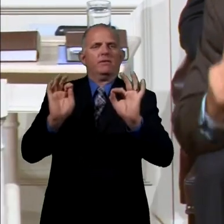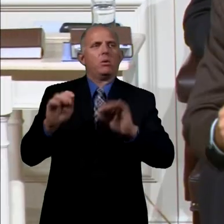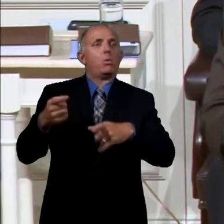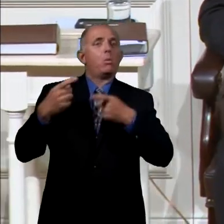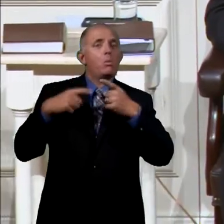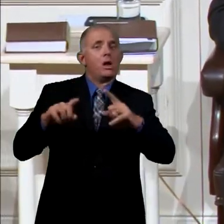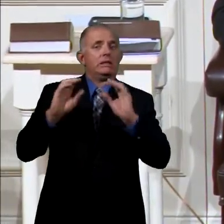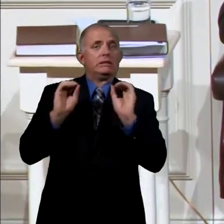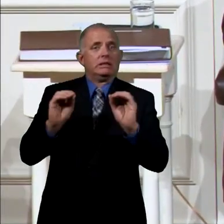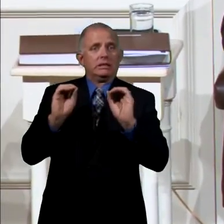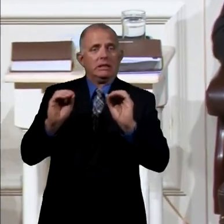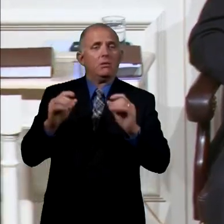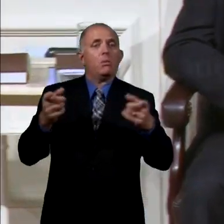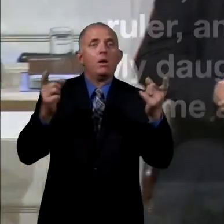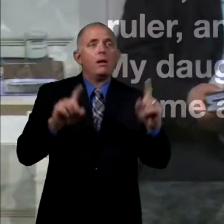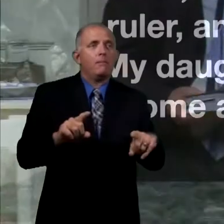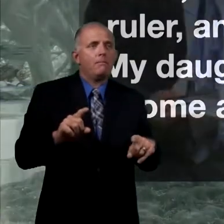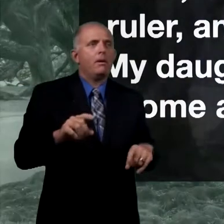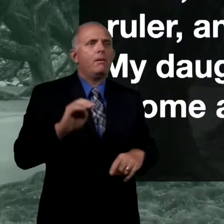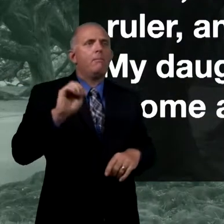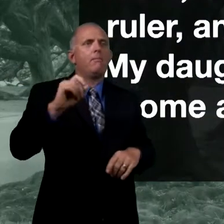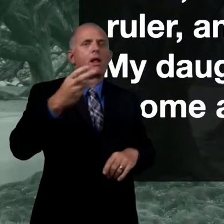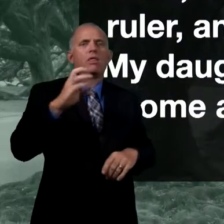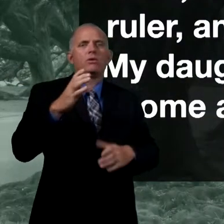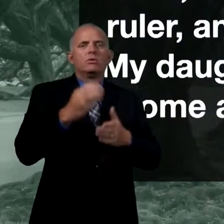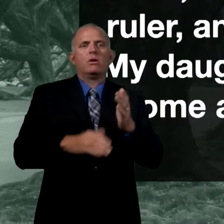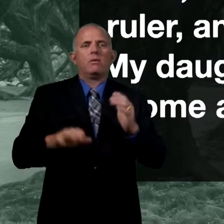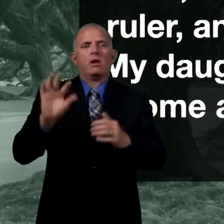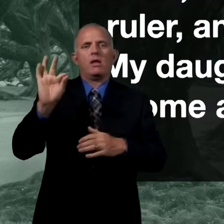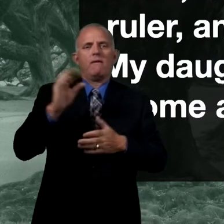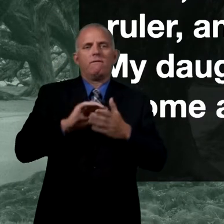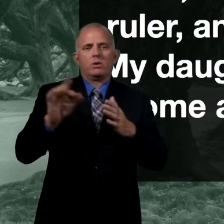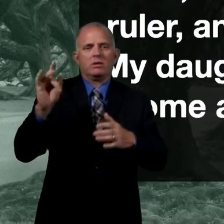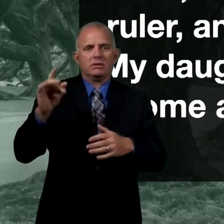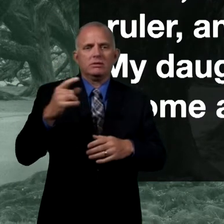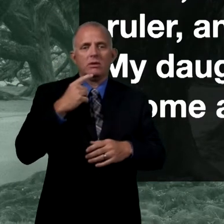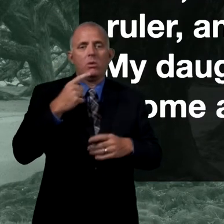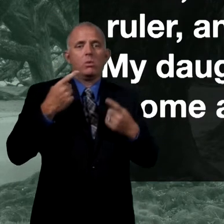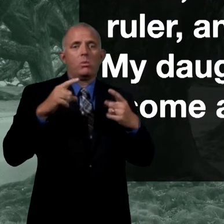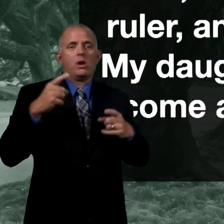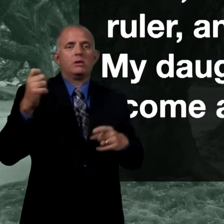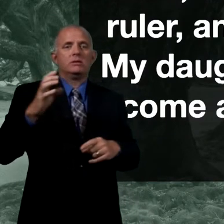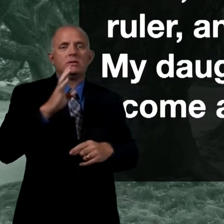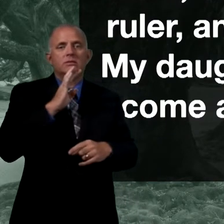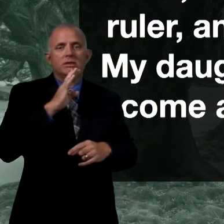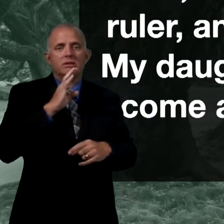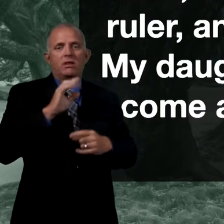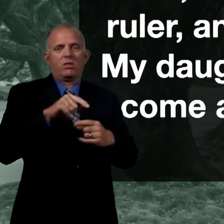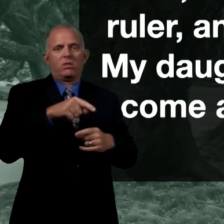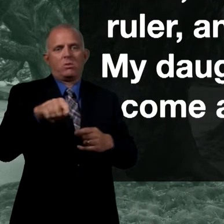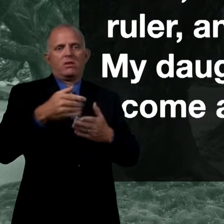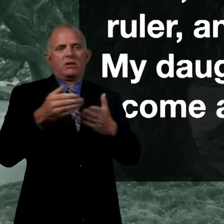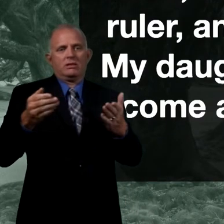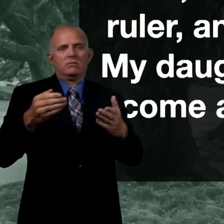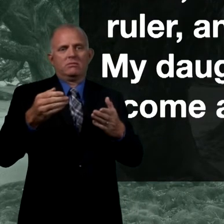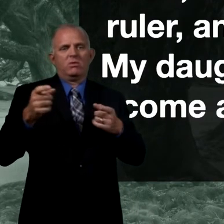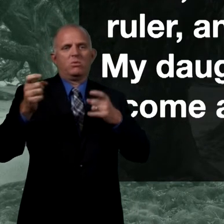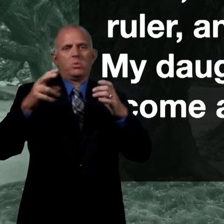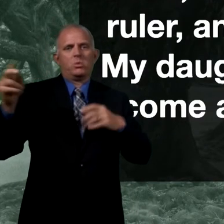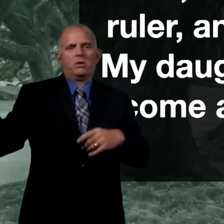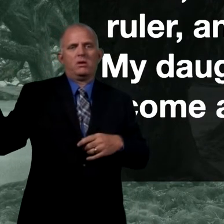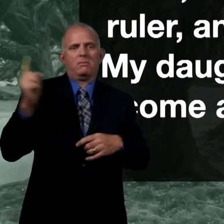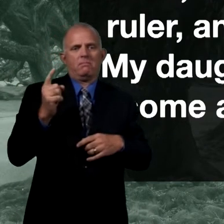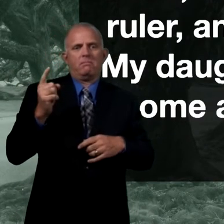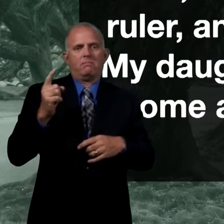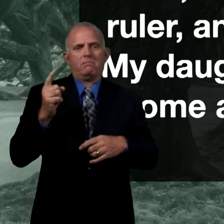here is what happens. Matthew 9:18 says, while he spake these things unto them, behold, there came a certain ruler and worshipped him, saying, so